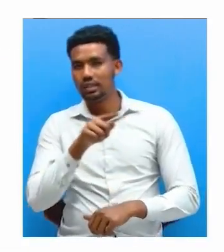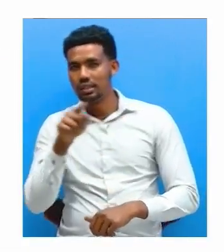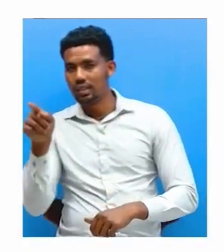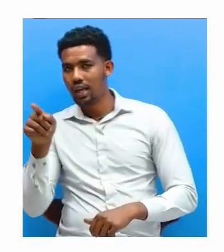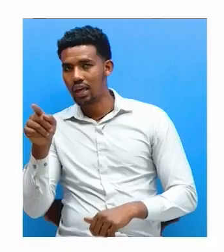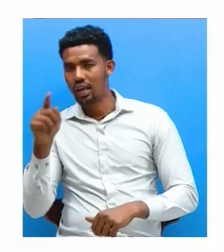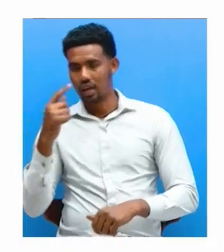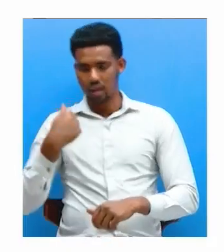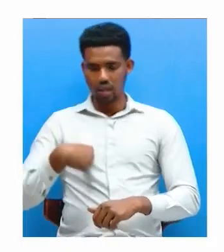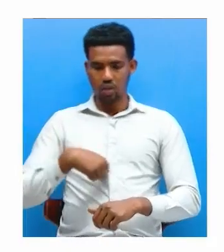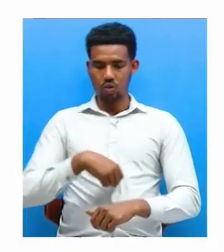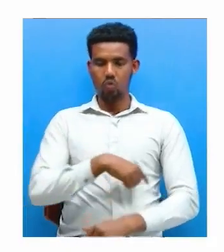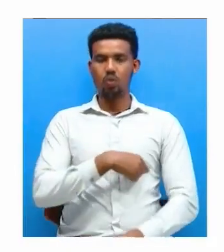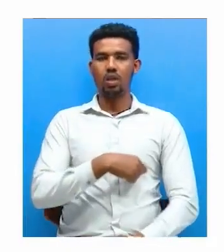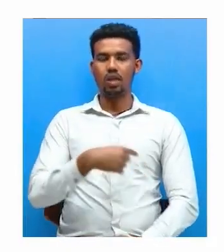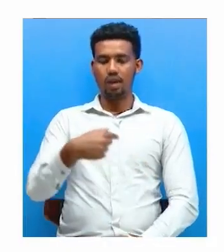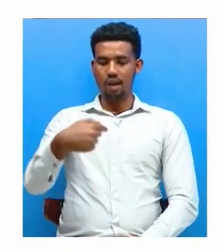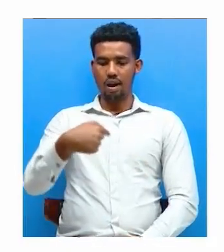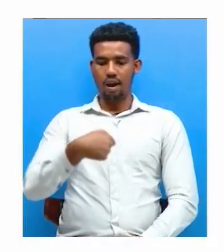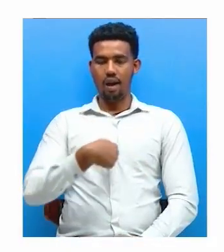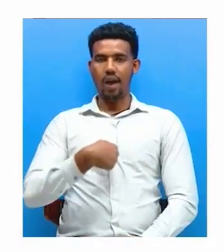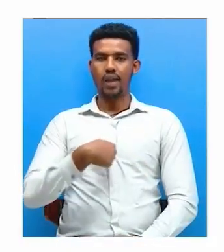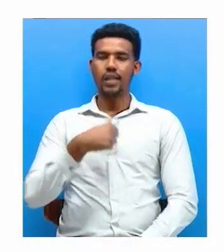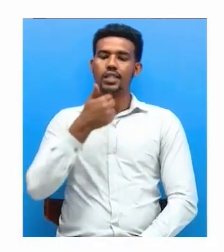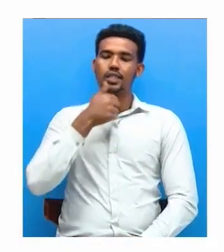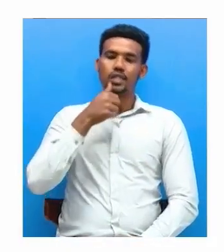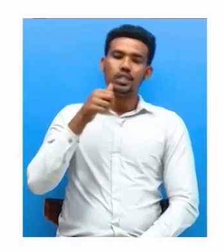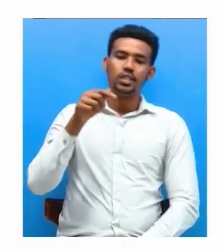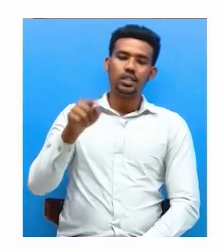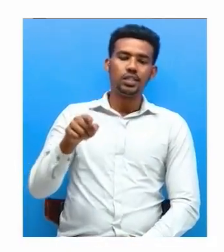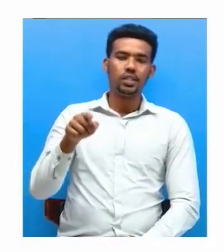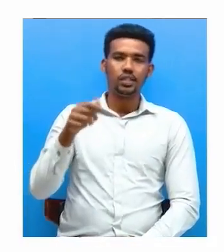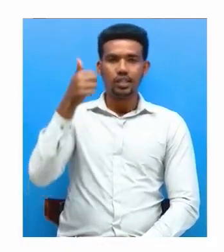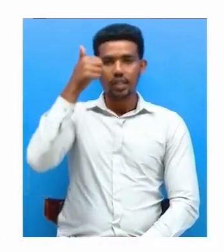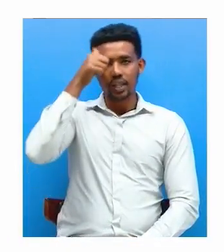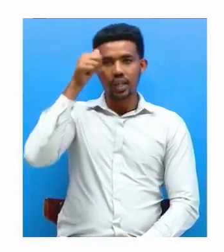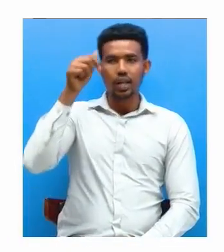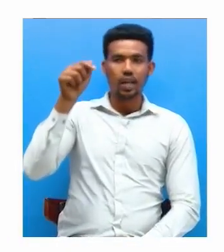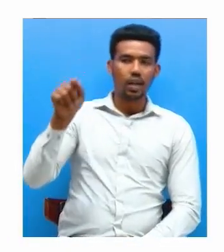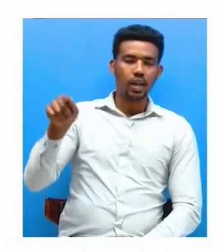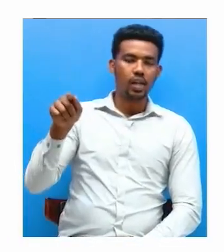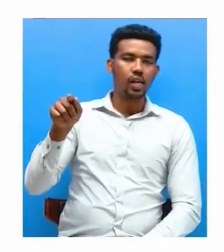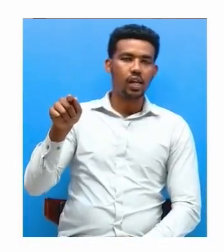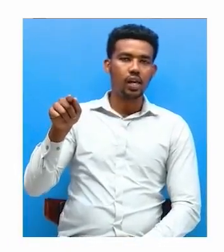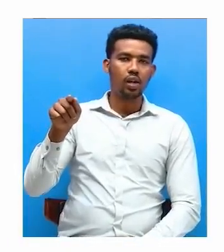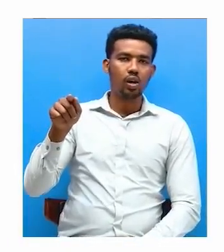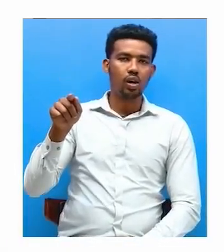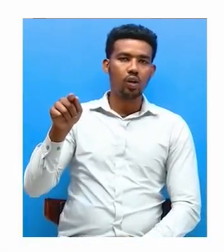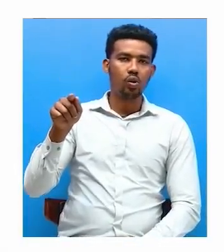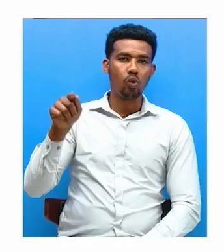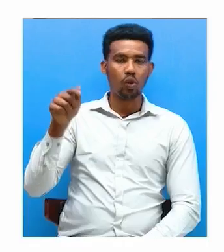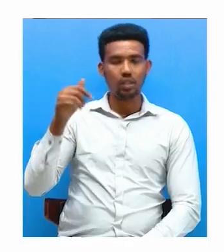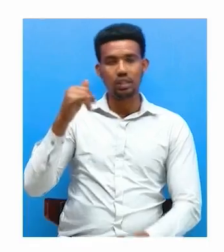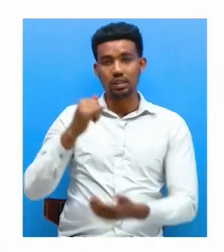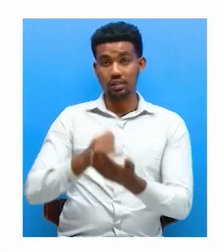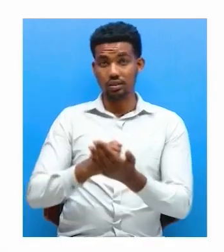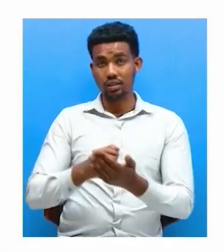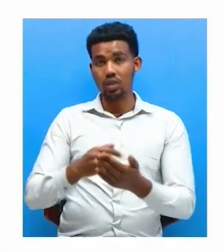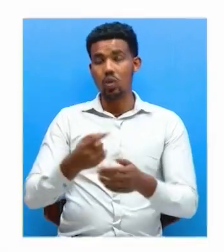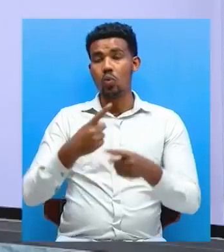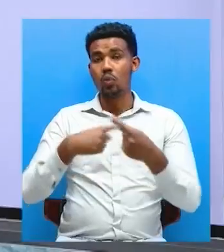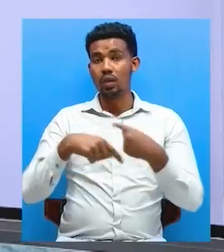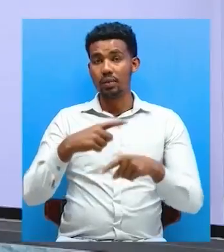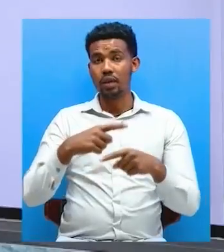I, she, he, it. So, when we come